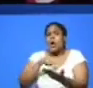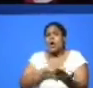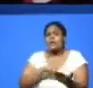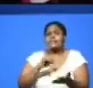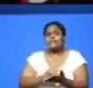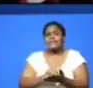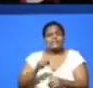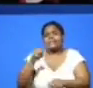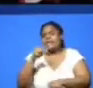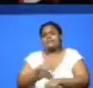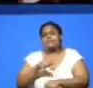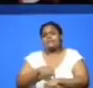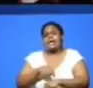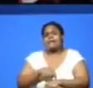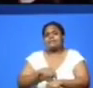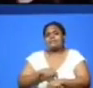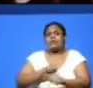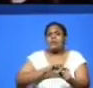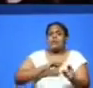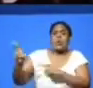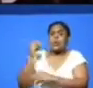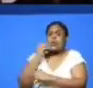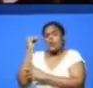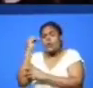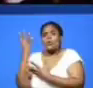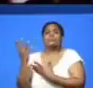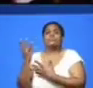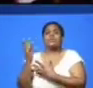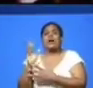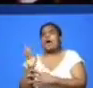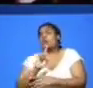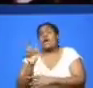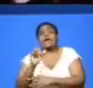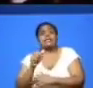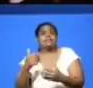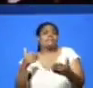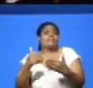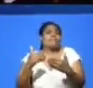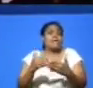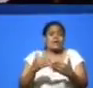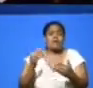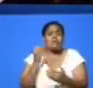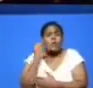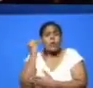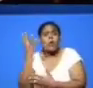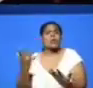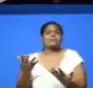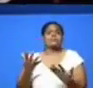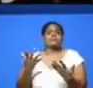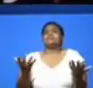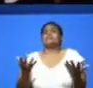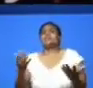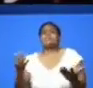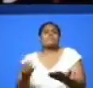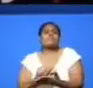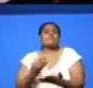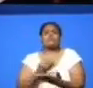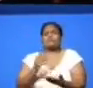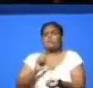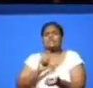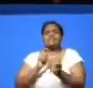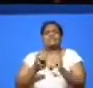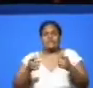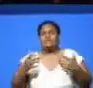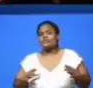I didn't have time to go home or to go any place near to home to change my clothes.